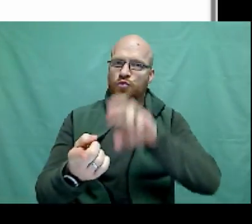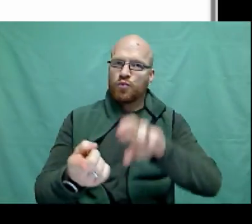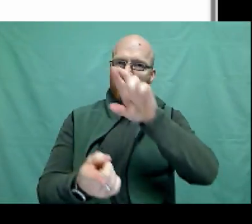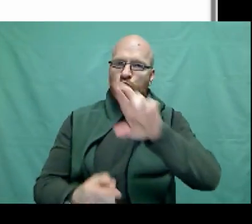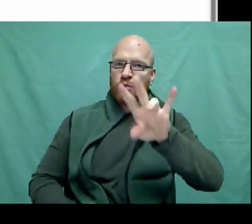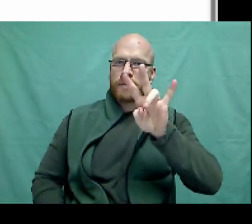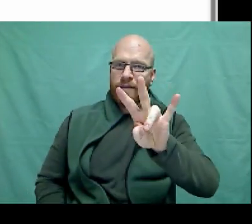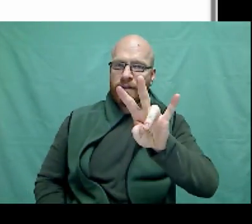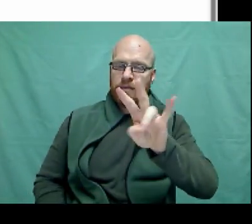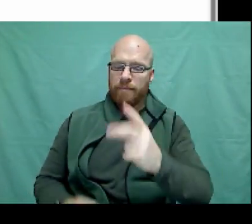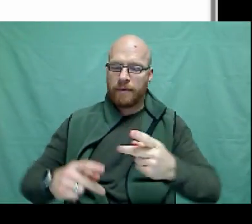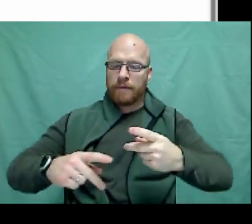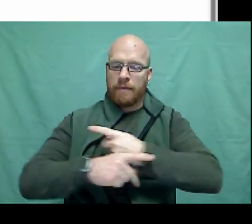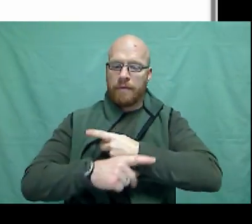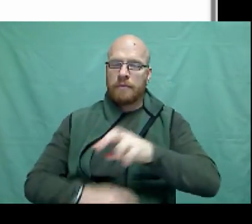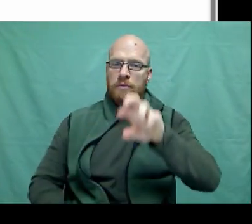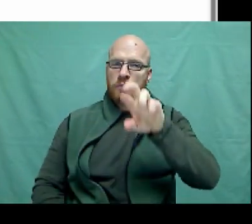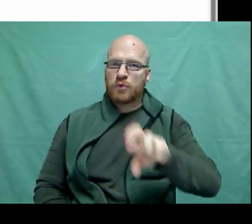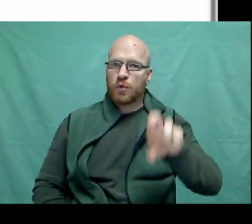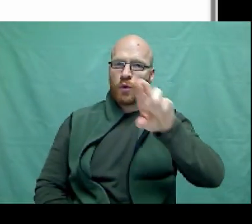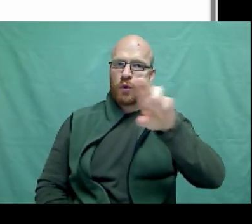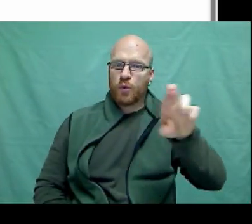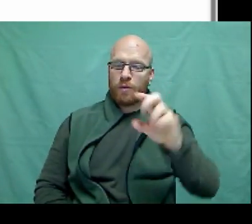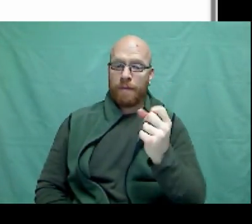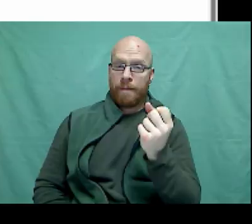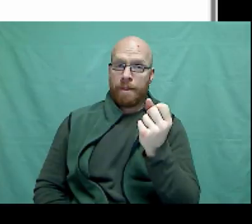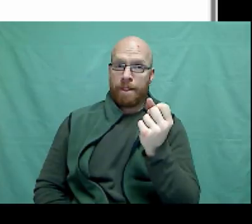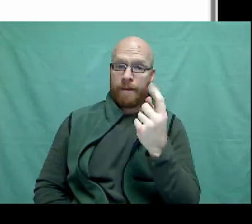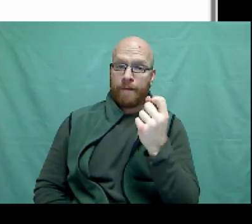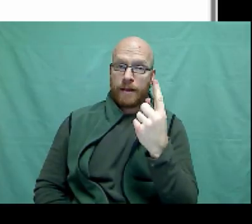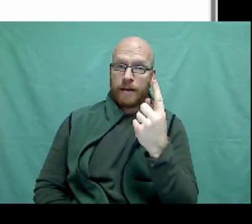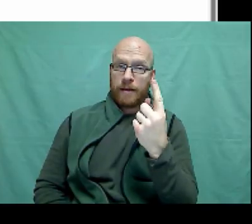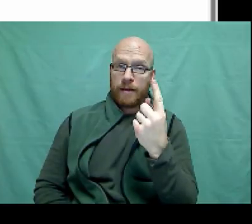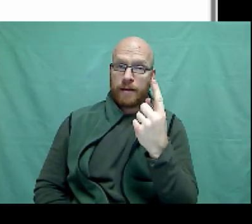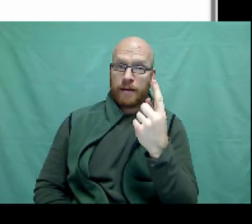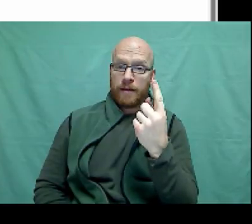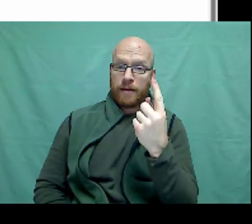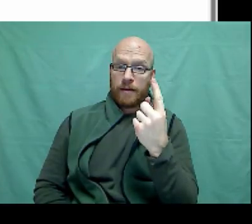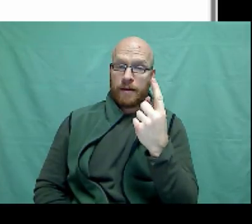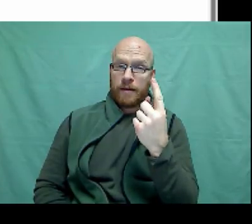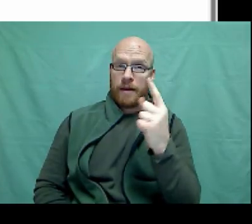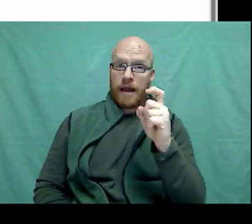Okay, we have square root of 7 times square root of 11xy.